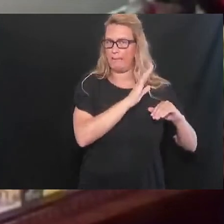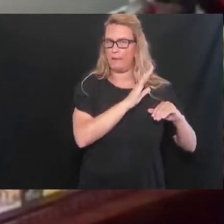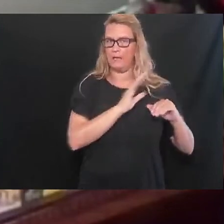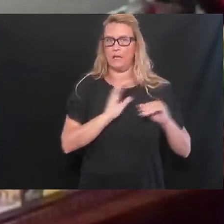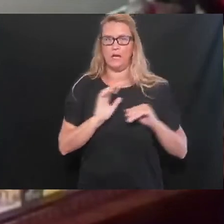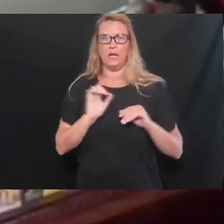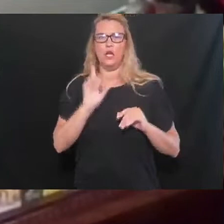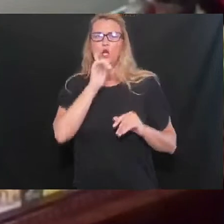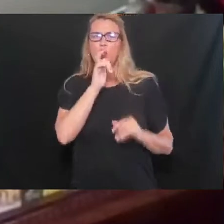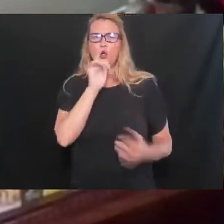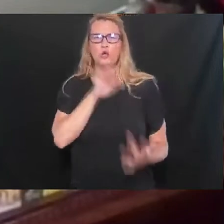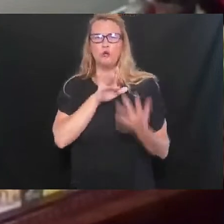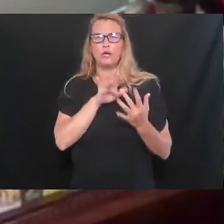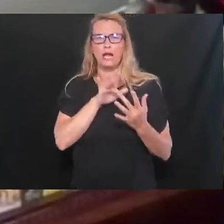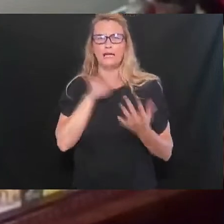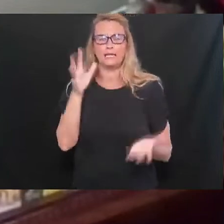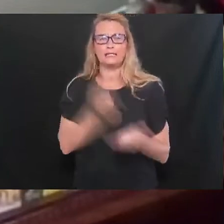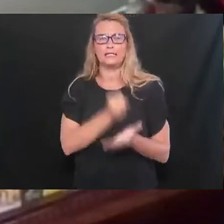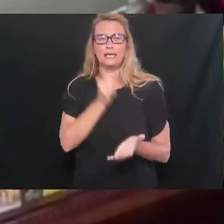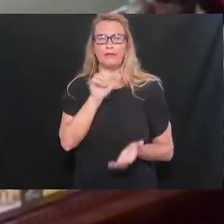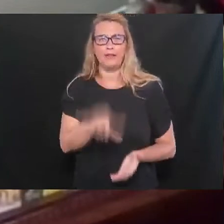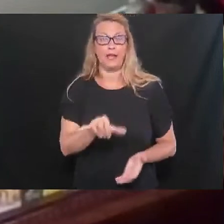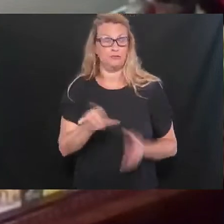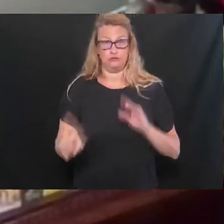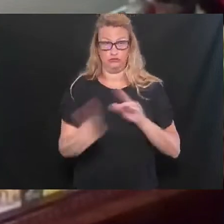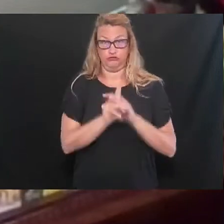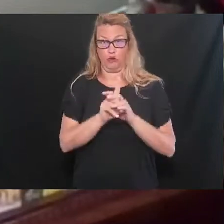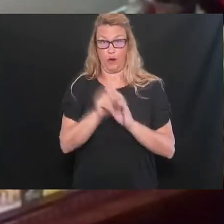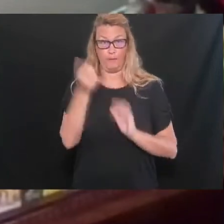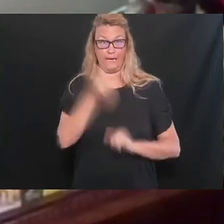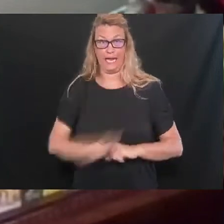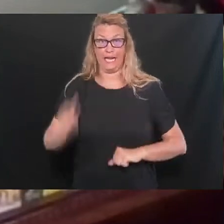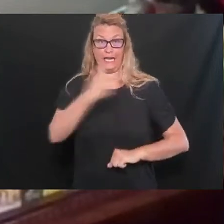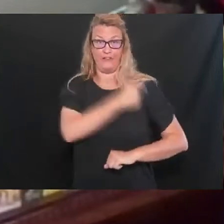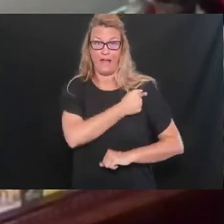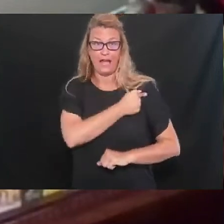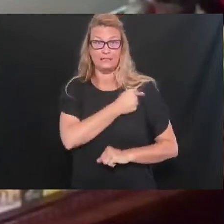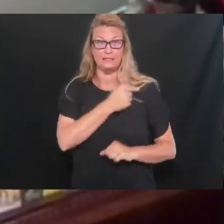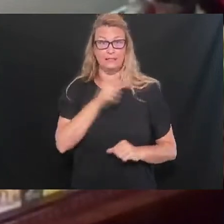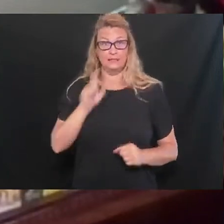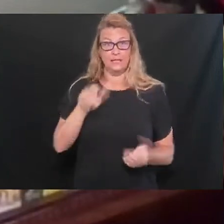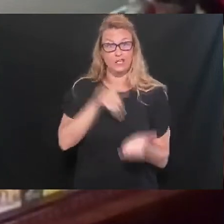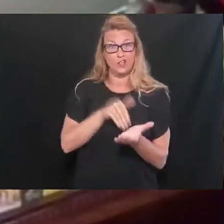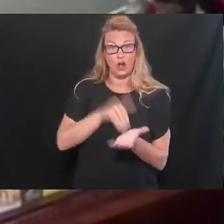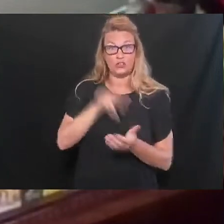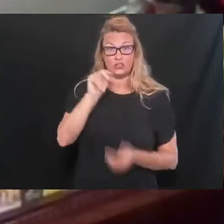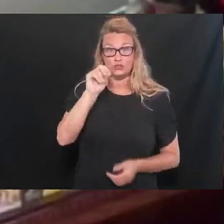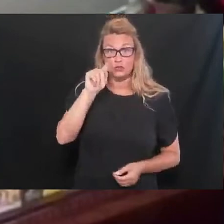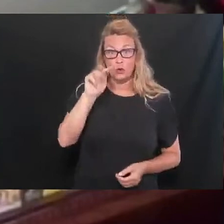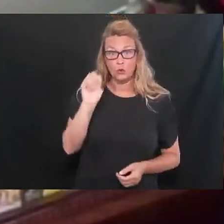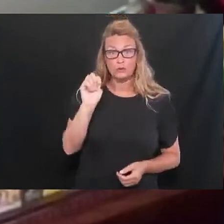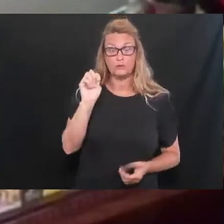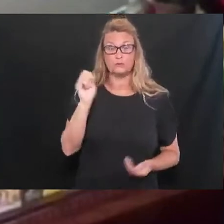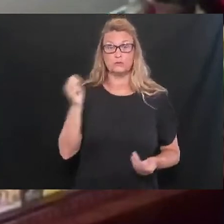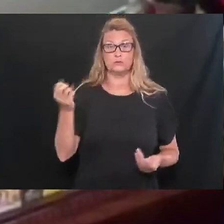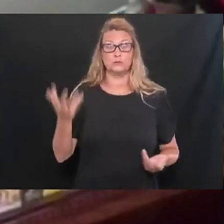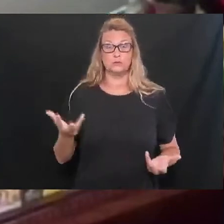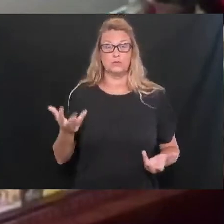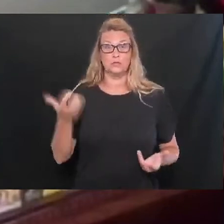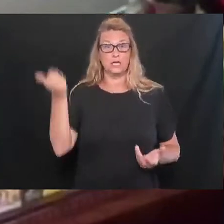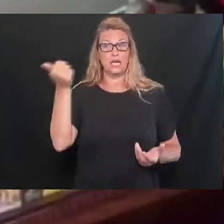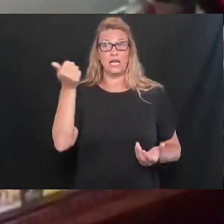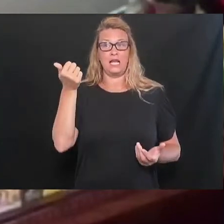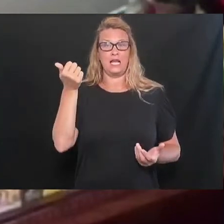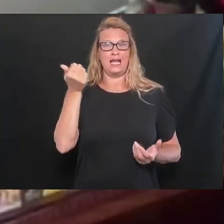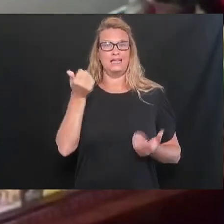it? Do you just show up at a vaccine site? Do you need a doctor's note? And is there a